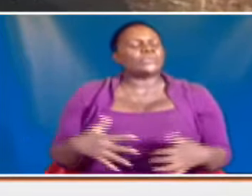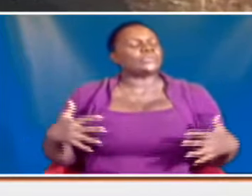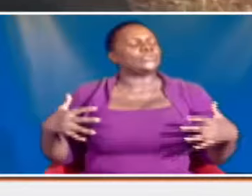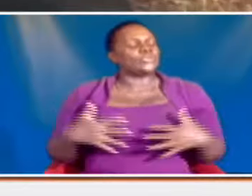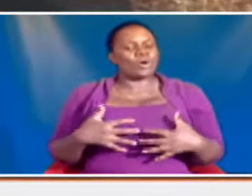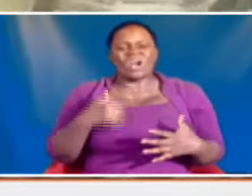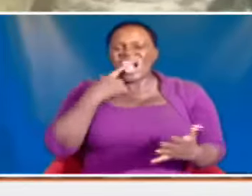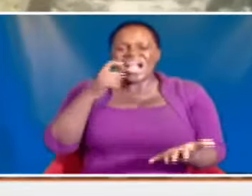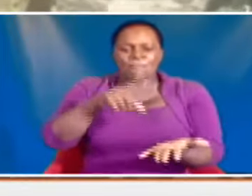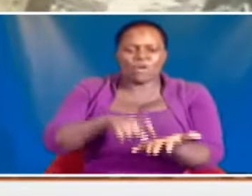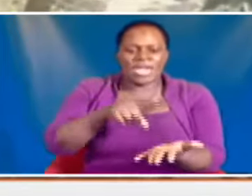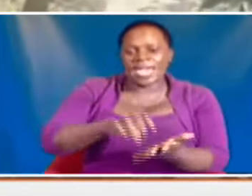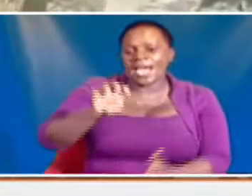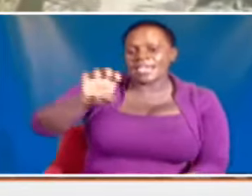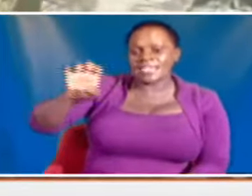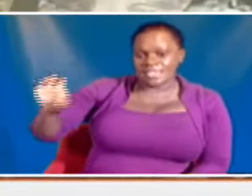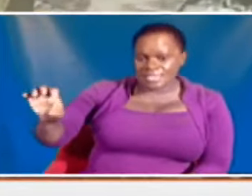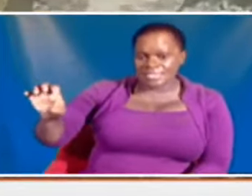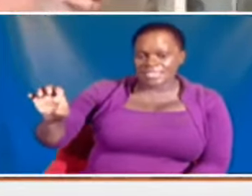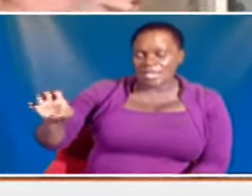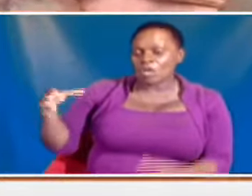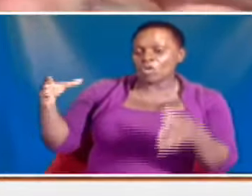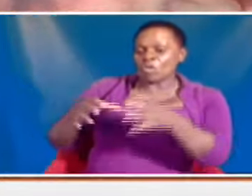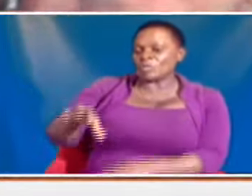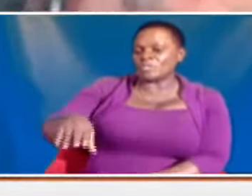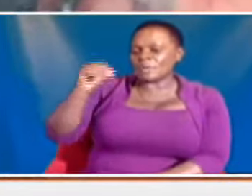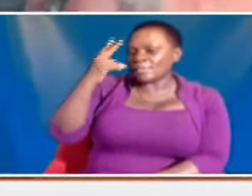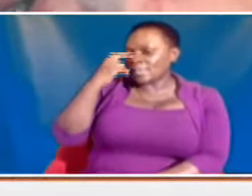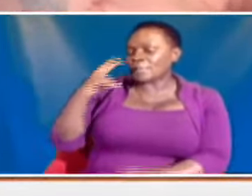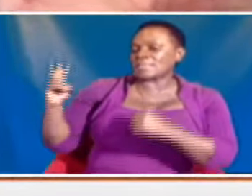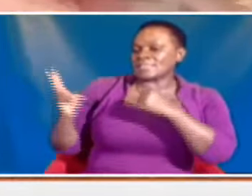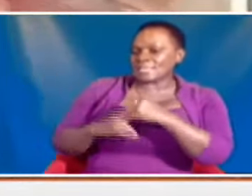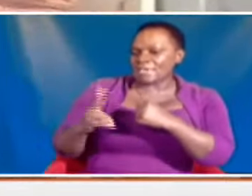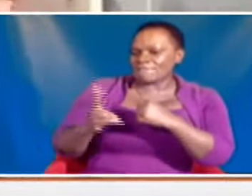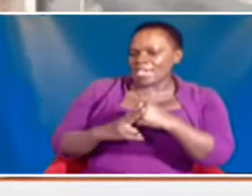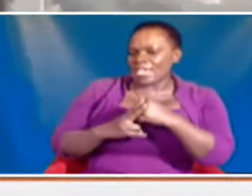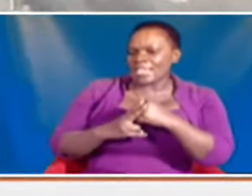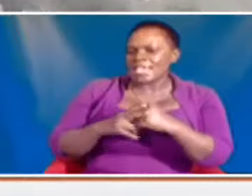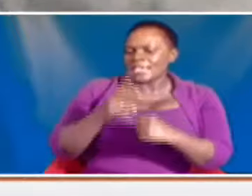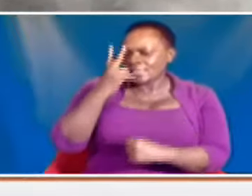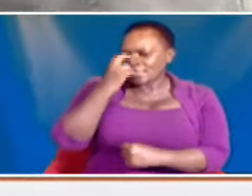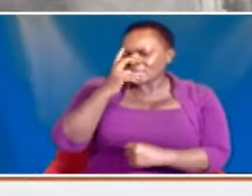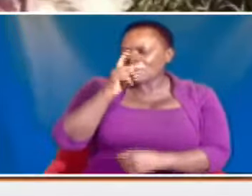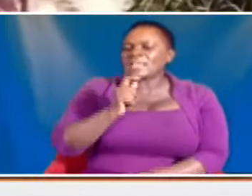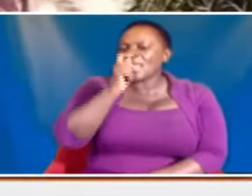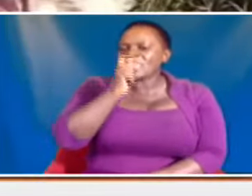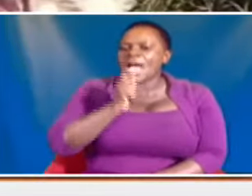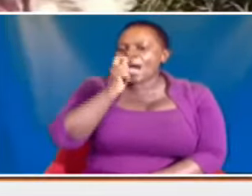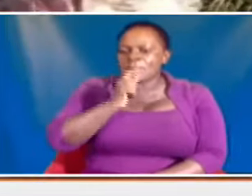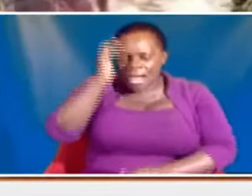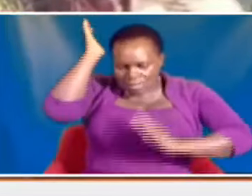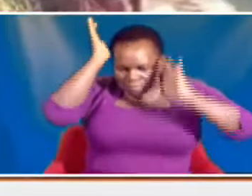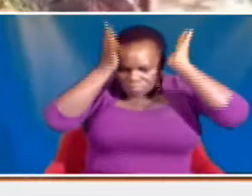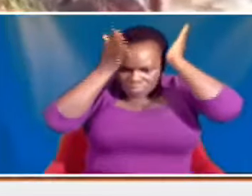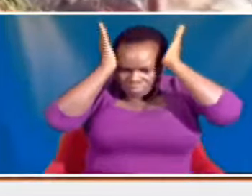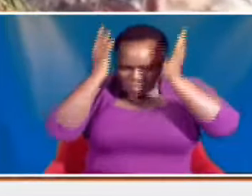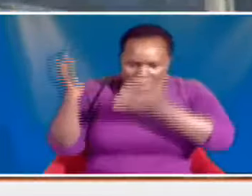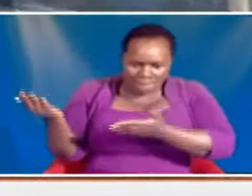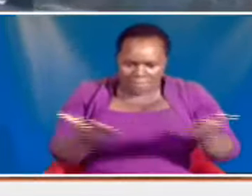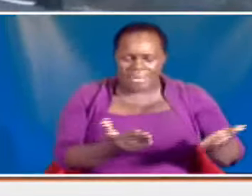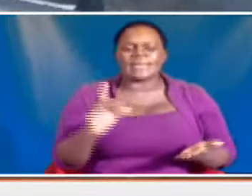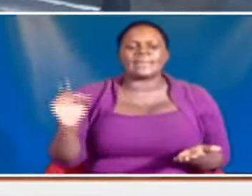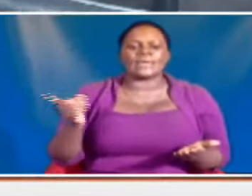in Mwea East, Kirinyaga County, after residents found seven suspects loading suspected donkey meat into vehicles ready for shipment to